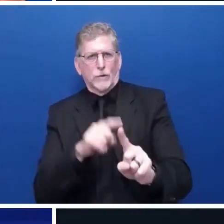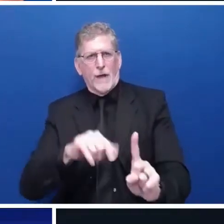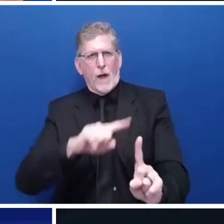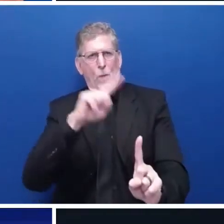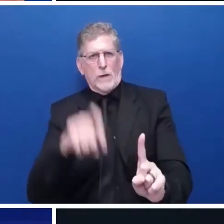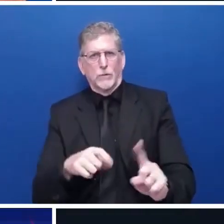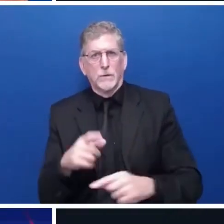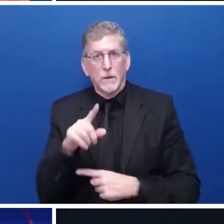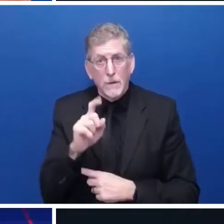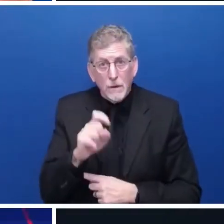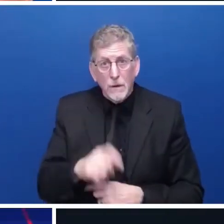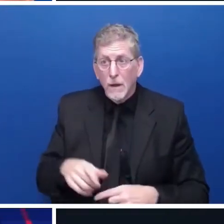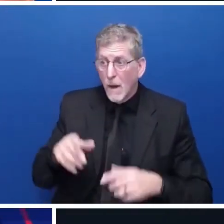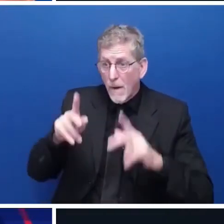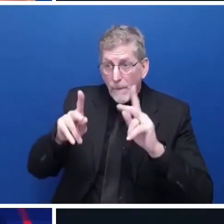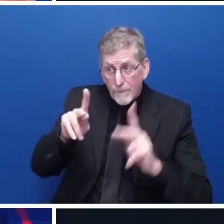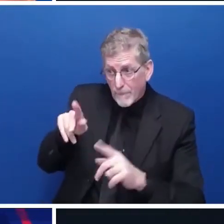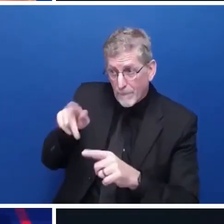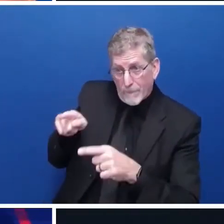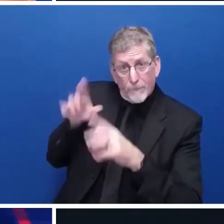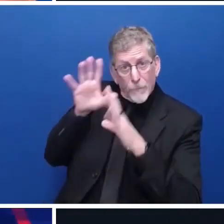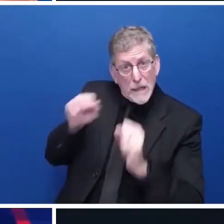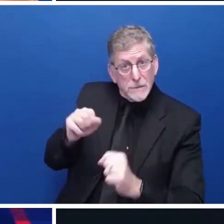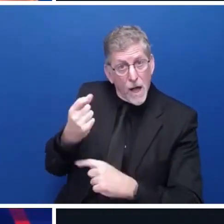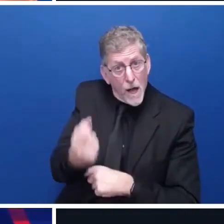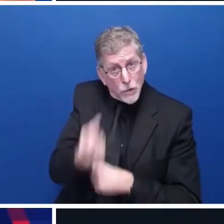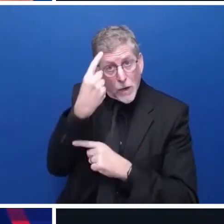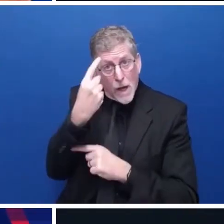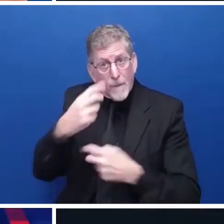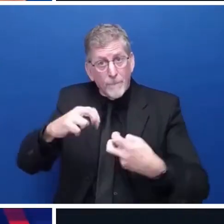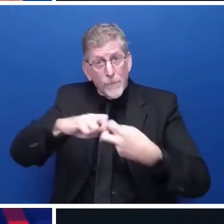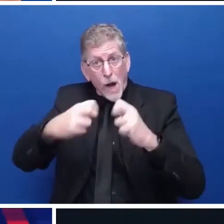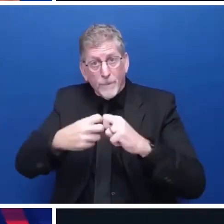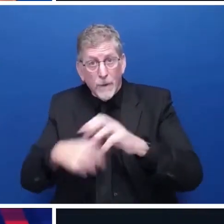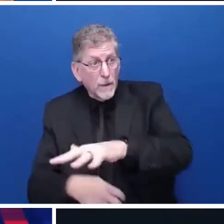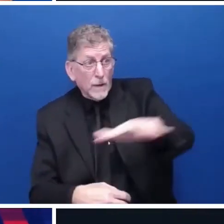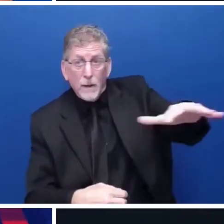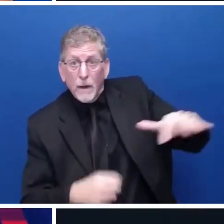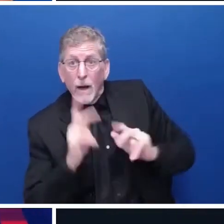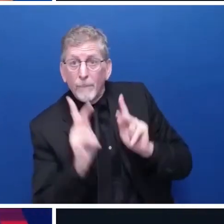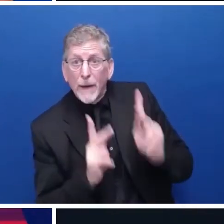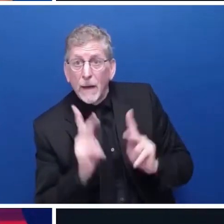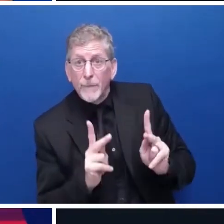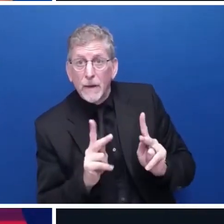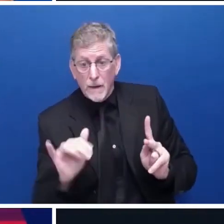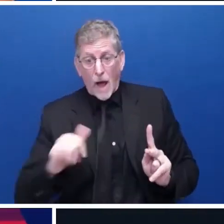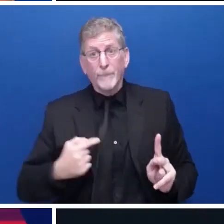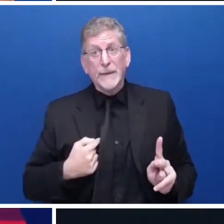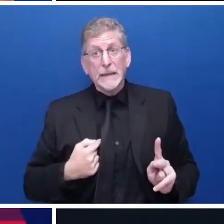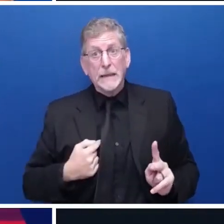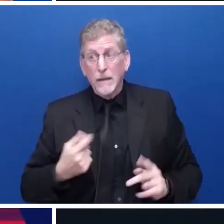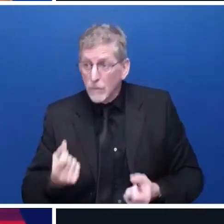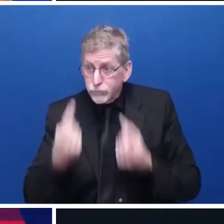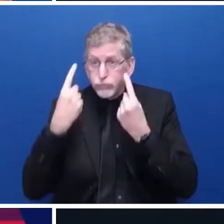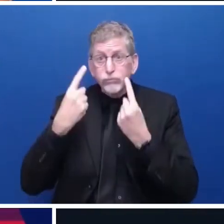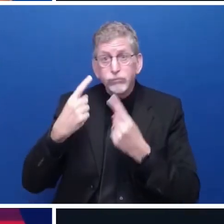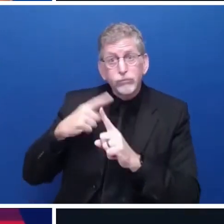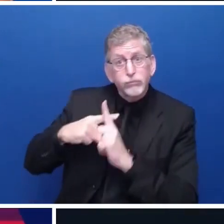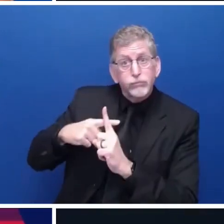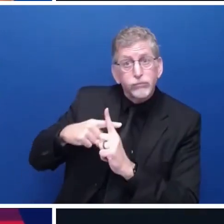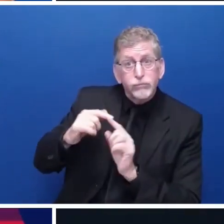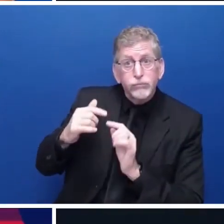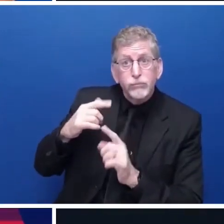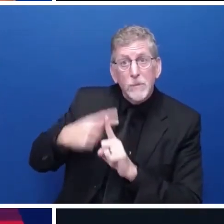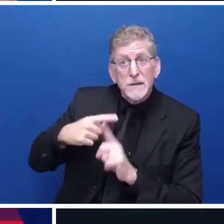capital. He's lost that political capital, I think, in the last couple of months, and he needs to regain it. So one of the most important things he can do tonight